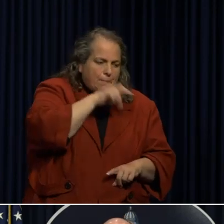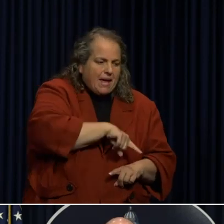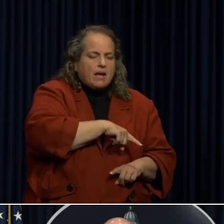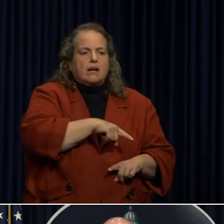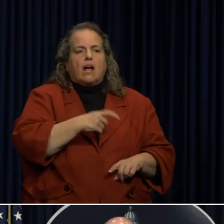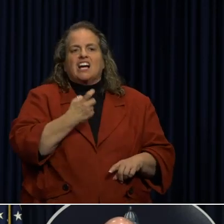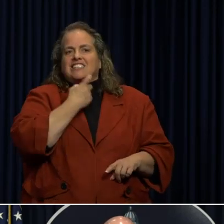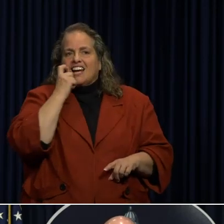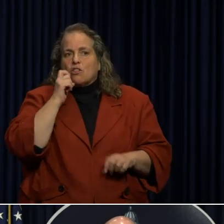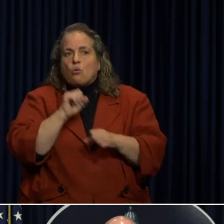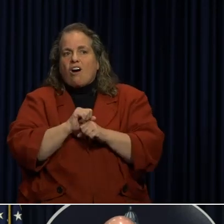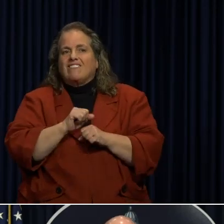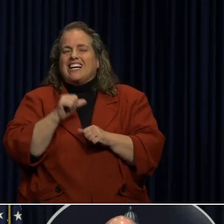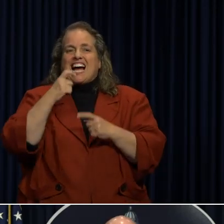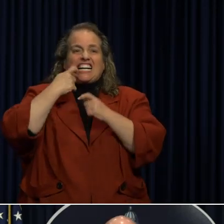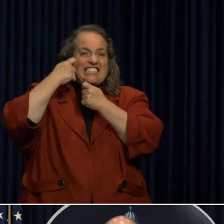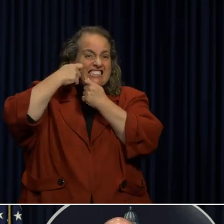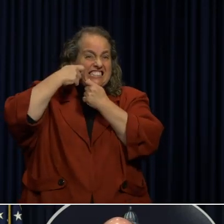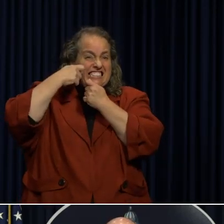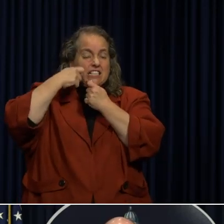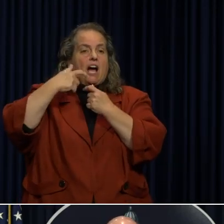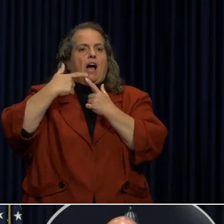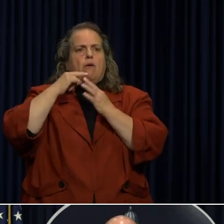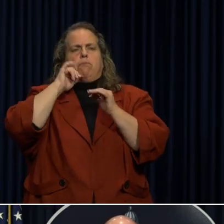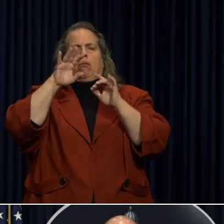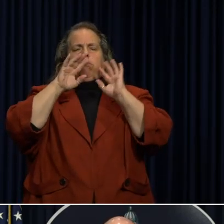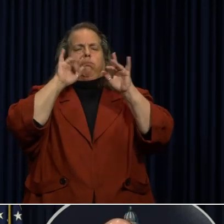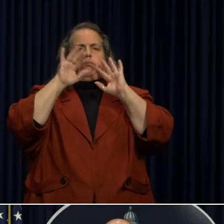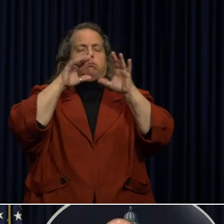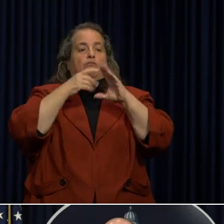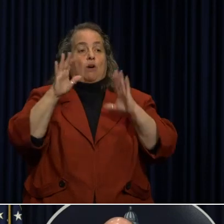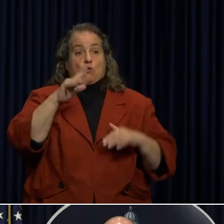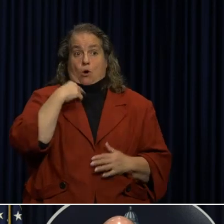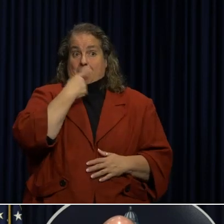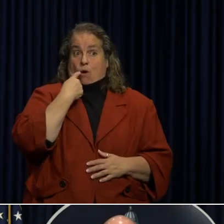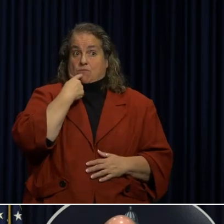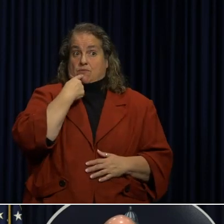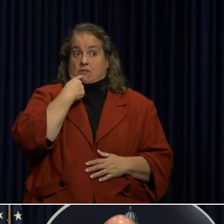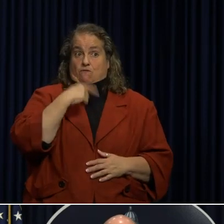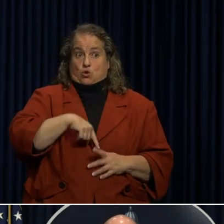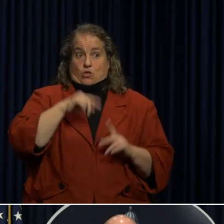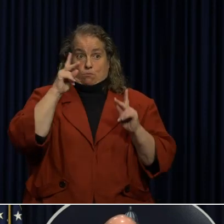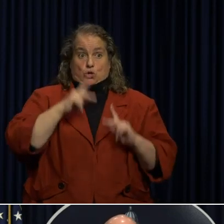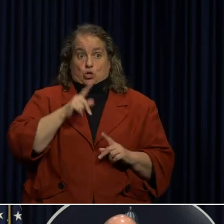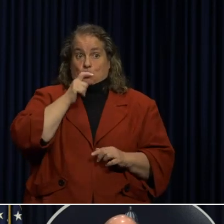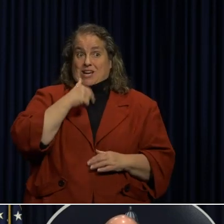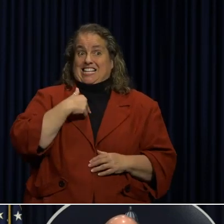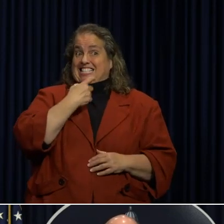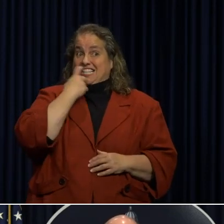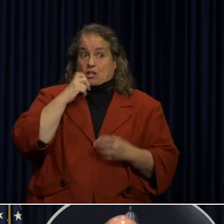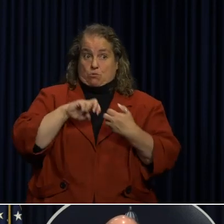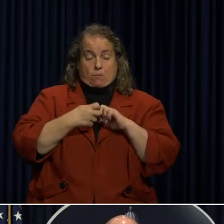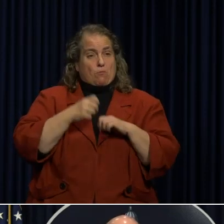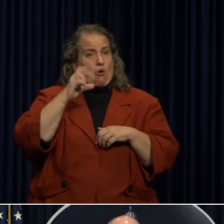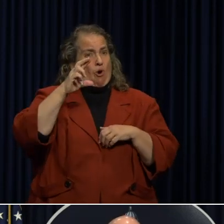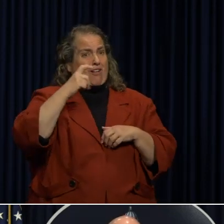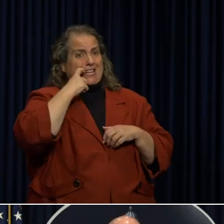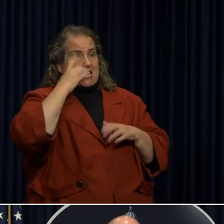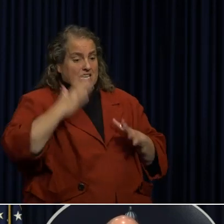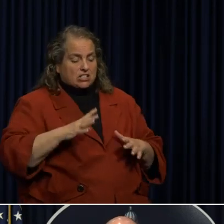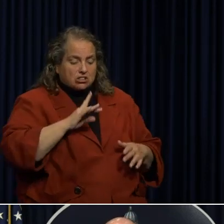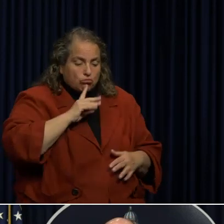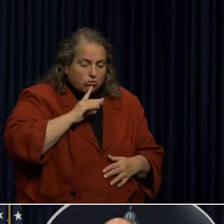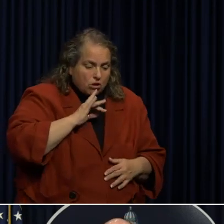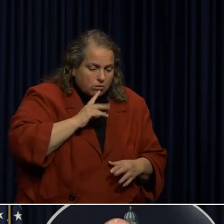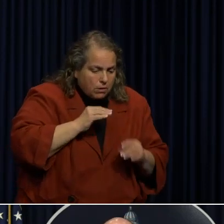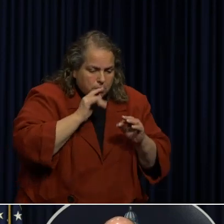like N95 masks on all of your staff who are directly providing services, the hygienists and the dentist.